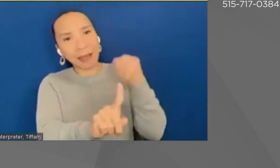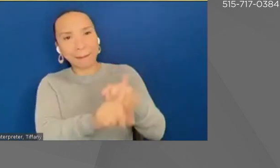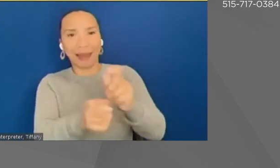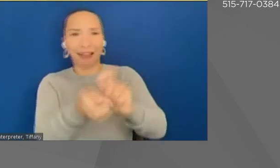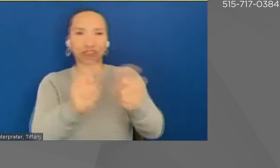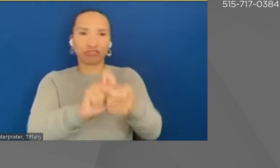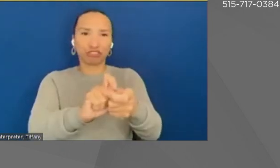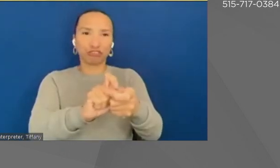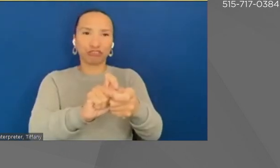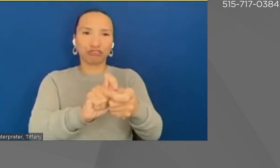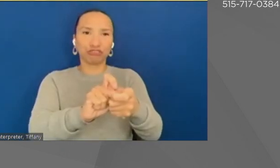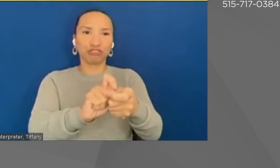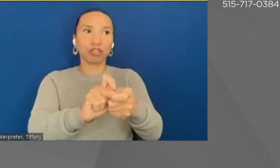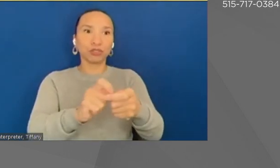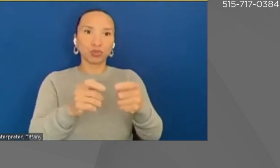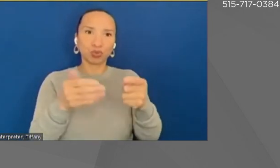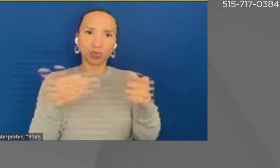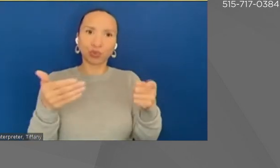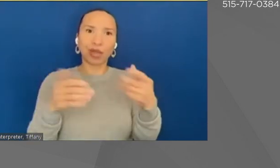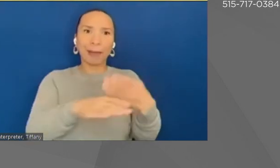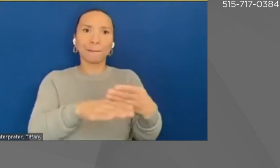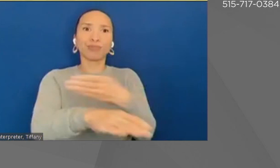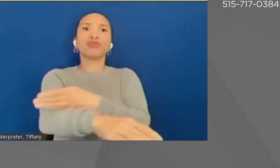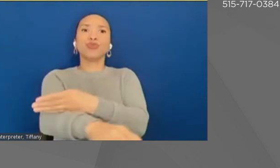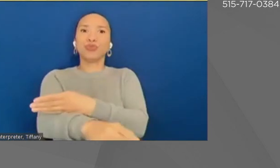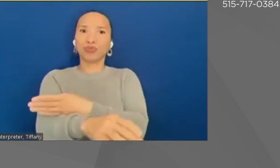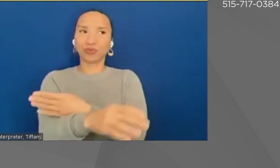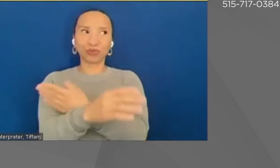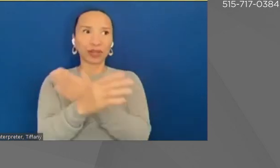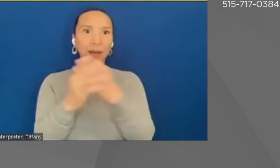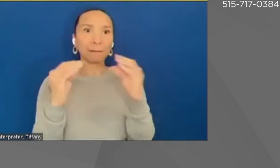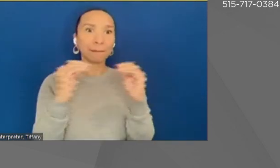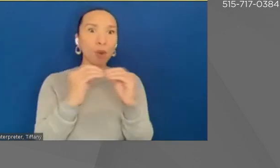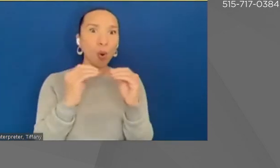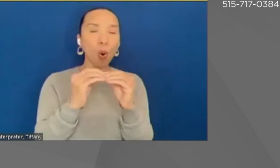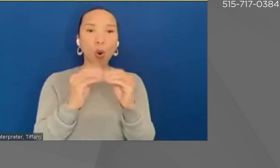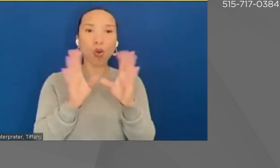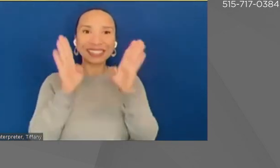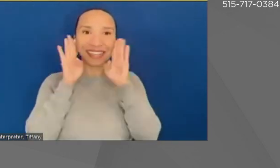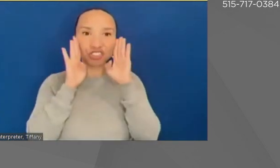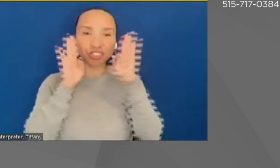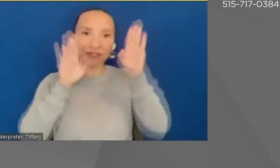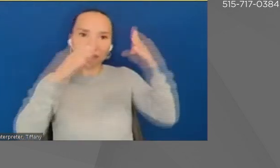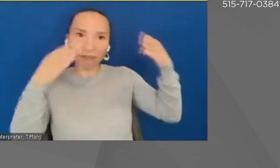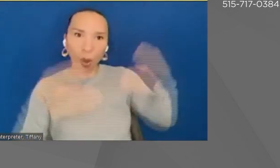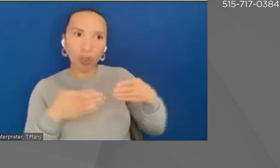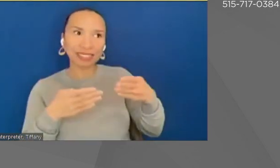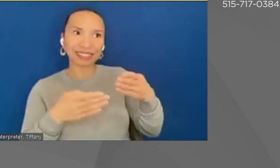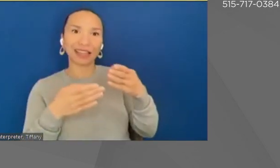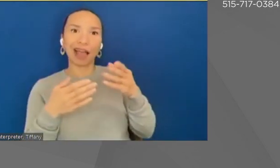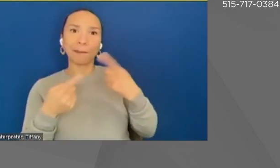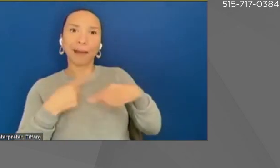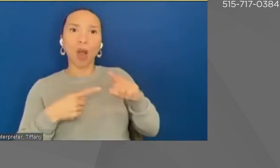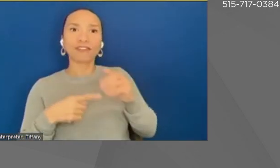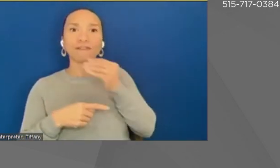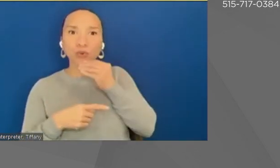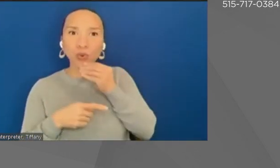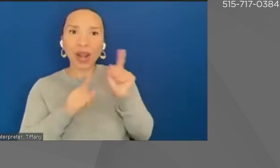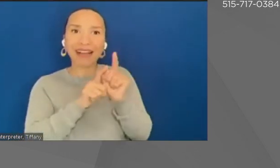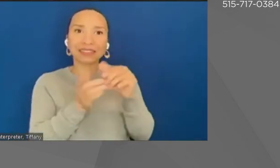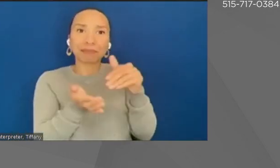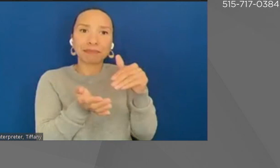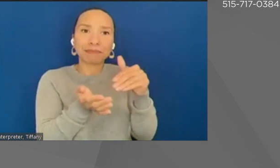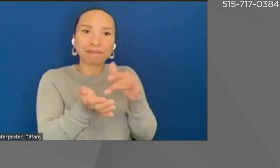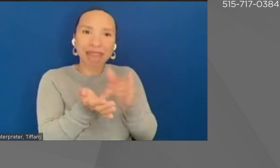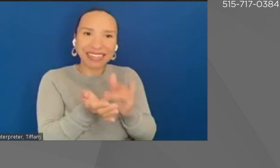perspectives to really move the needle forward and bringing more light and attention to food as medicine and consumer health in general.